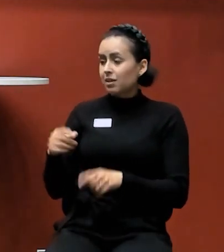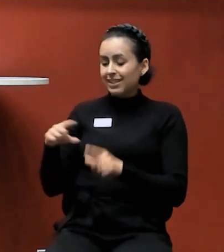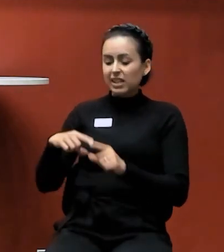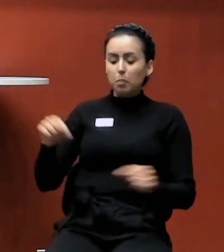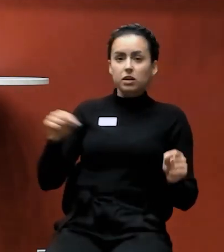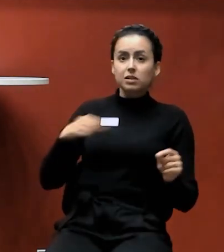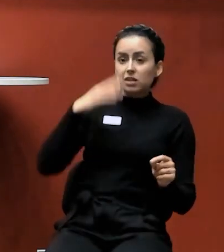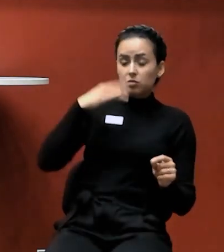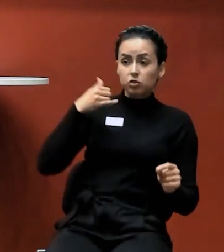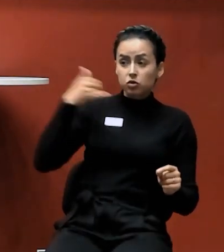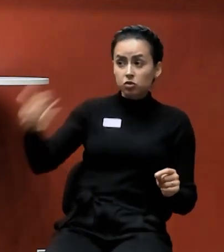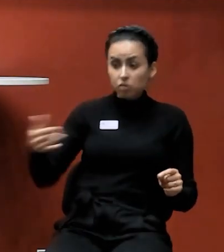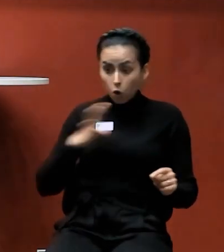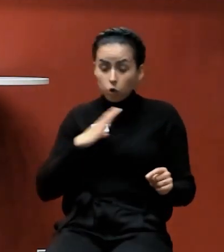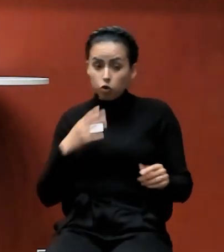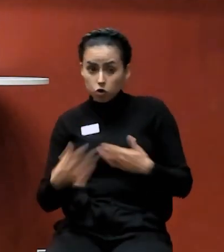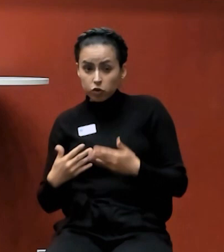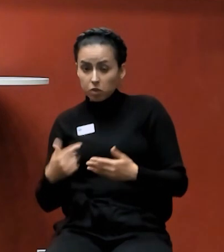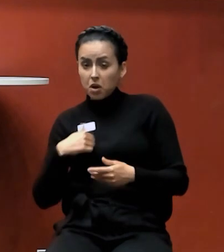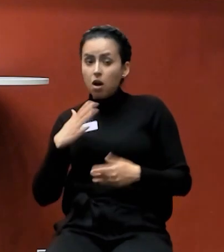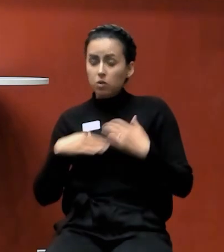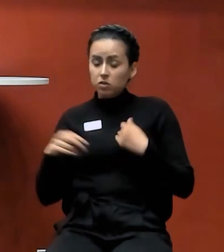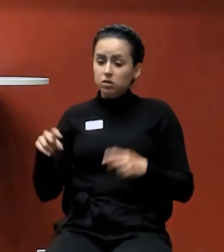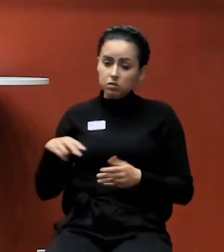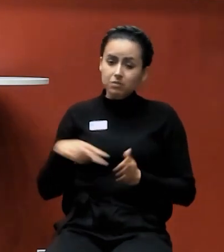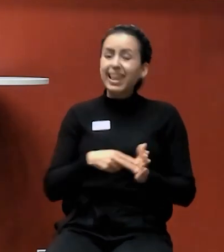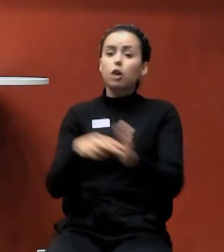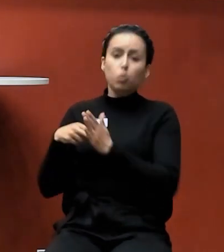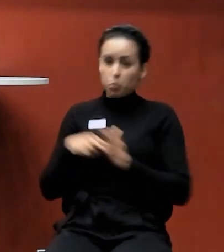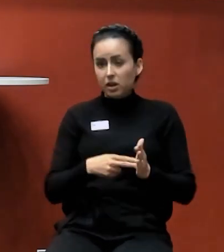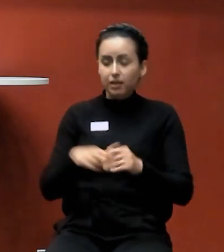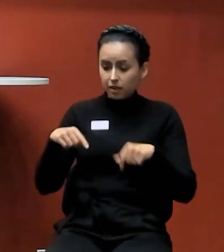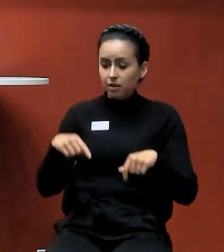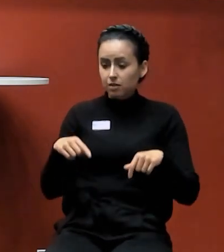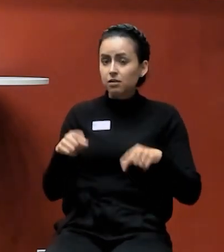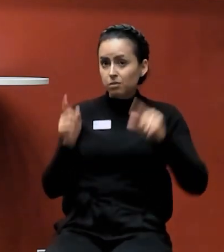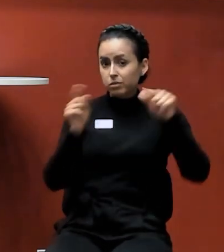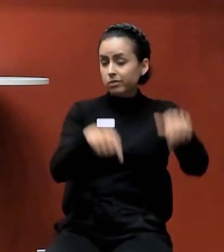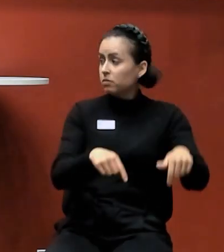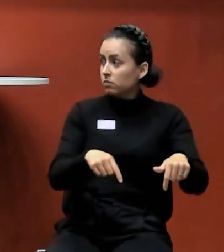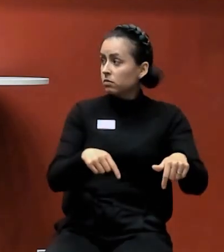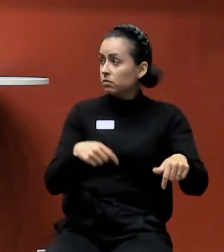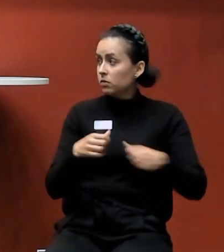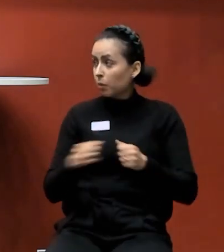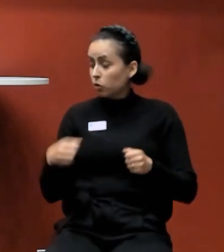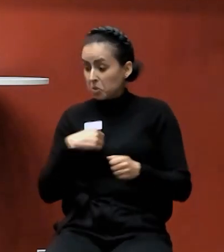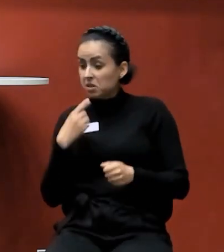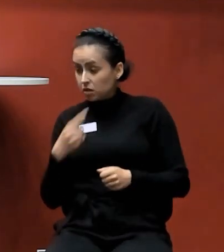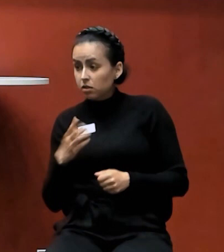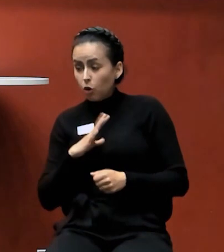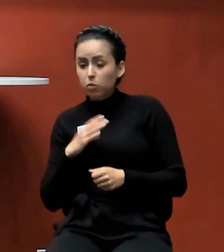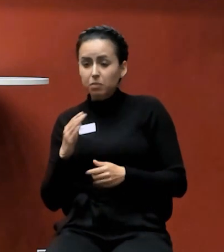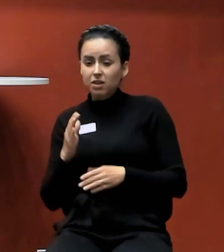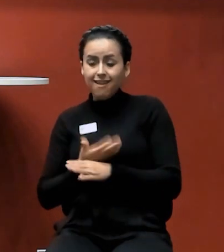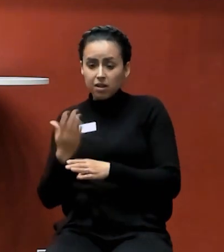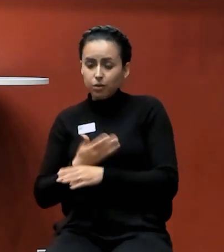Japan saying, have you got any work? We want you to come out and tour. And I said, no, I haven't got anything. And then I went, oh, well, I've got a rehearsal tape.